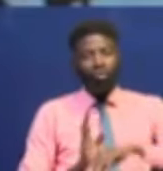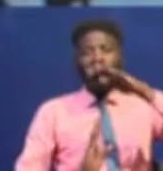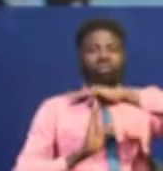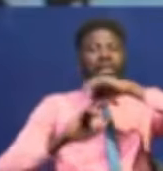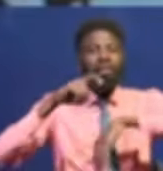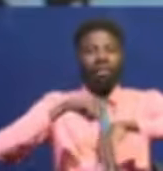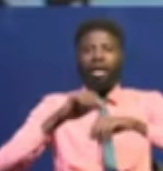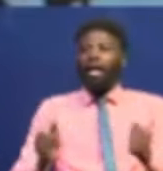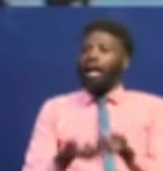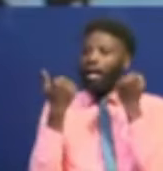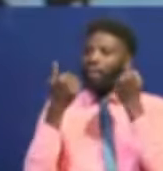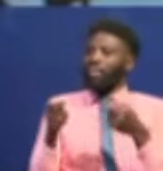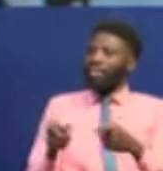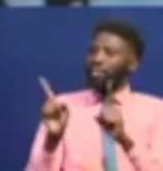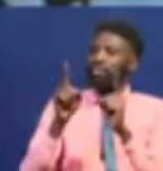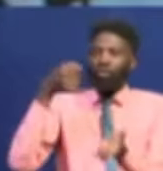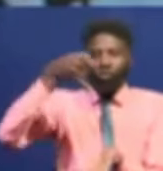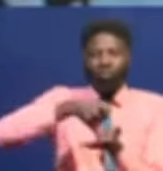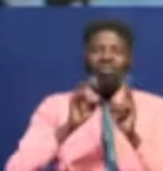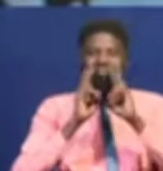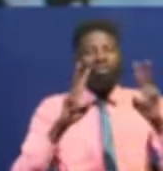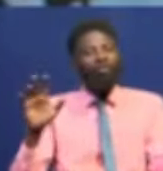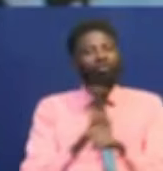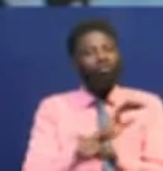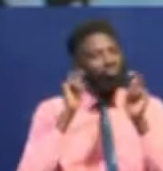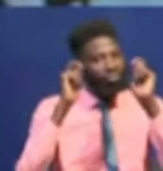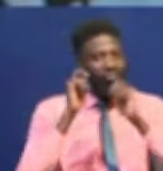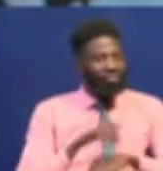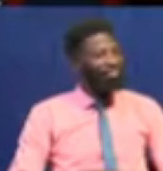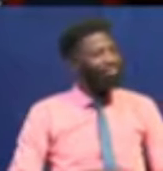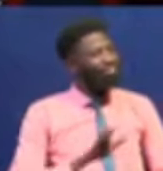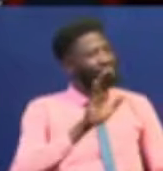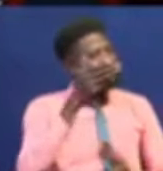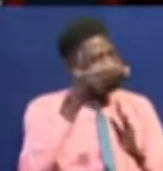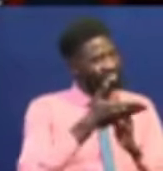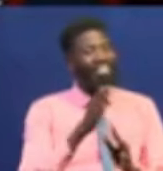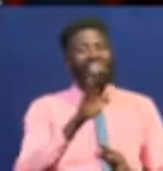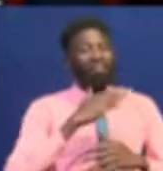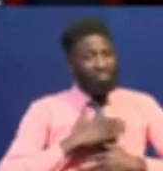they are engaged in a peaceful demonstration. Mr. President,